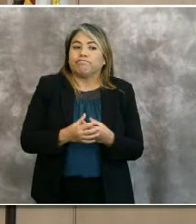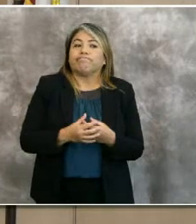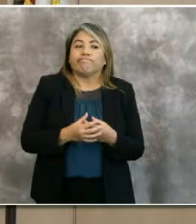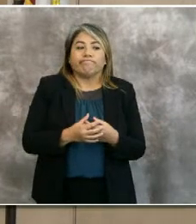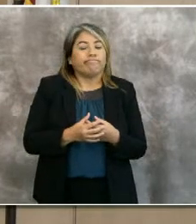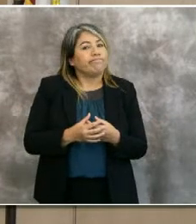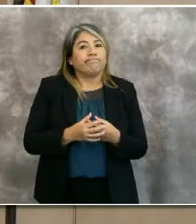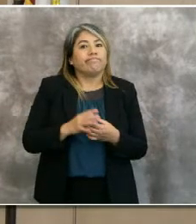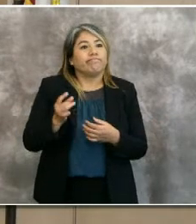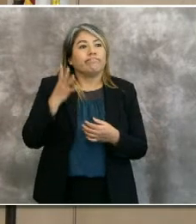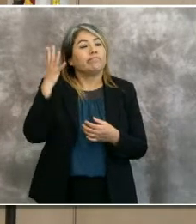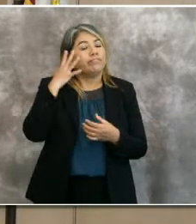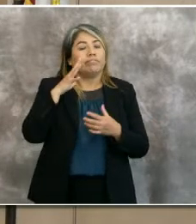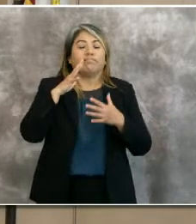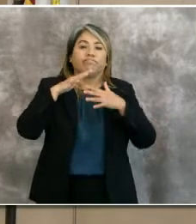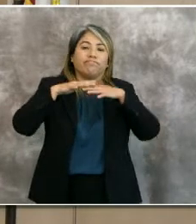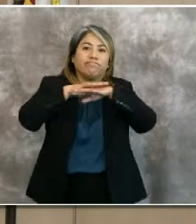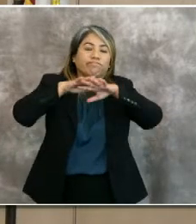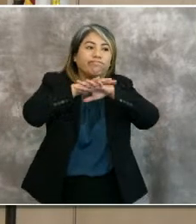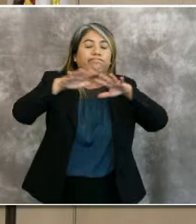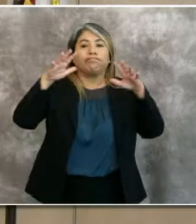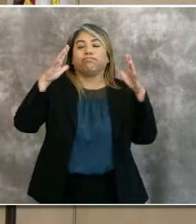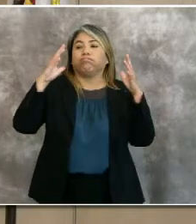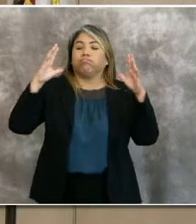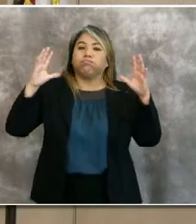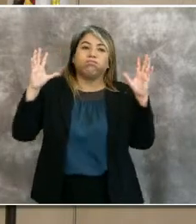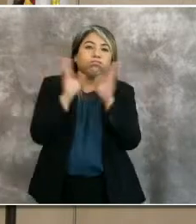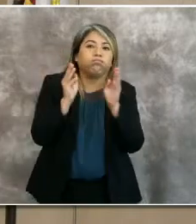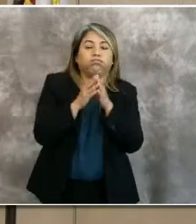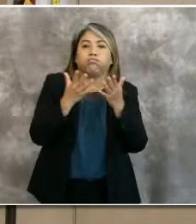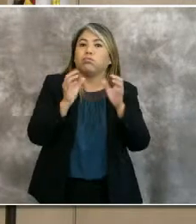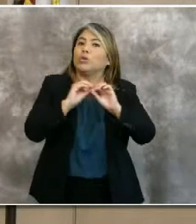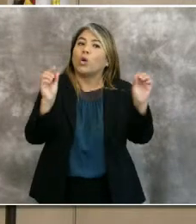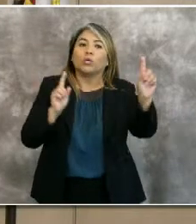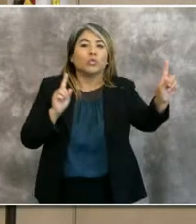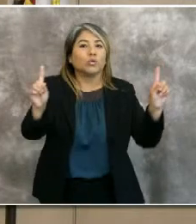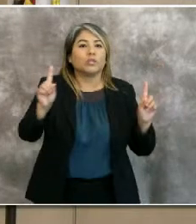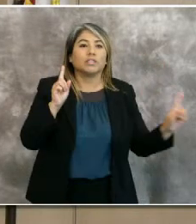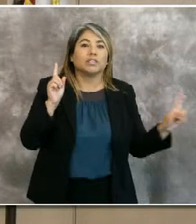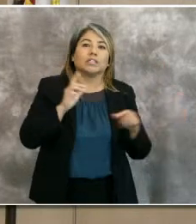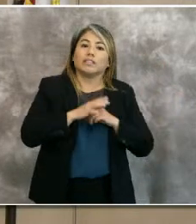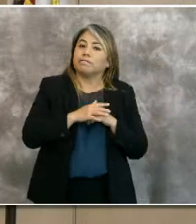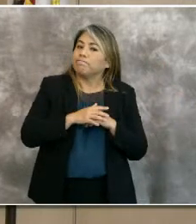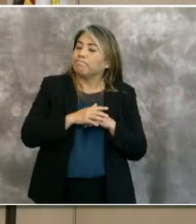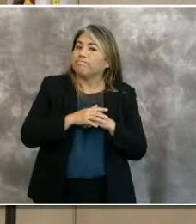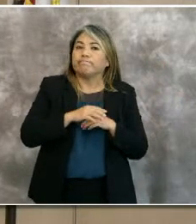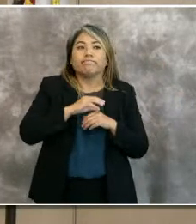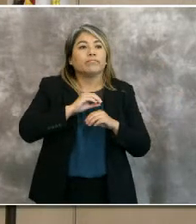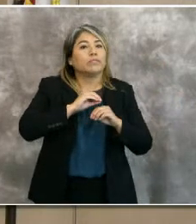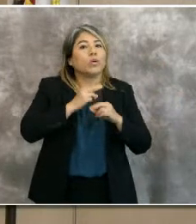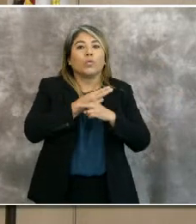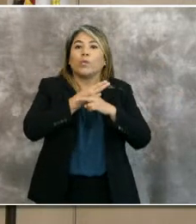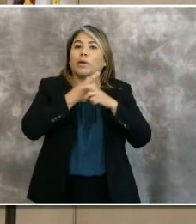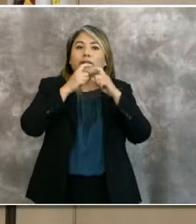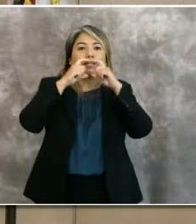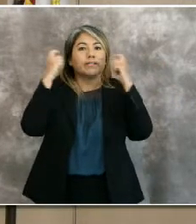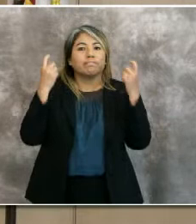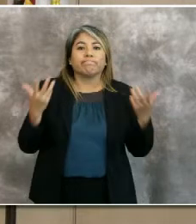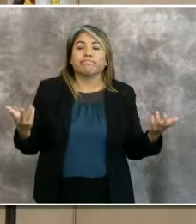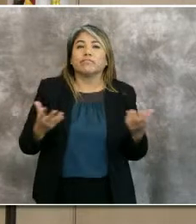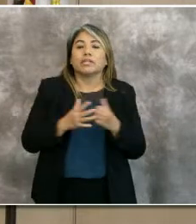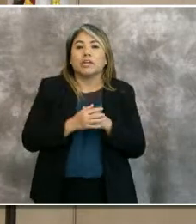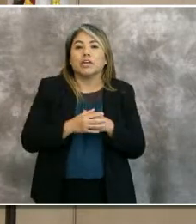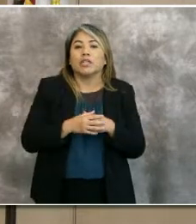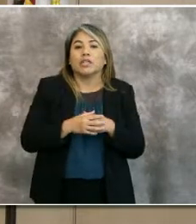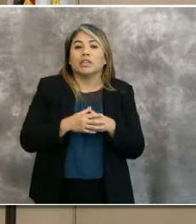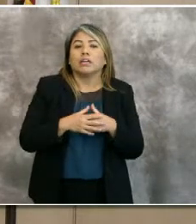a massive group of people gathering together without social distancing and without wearing facial coverings.